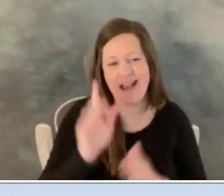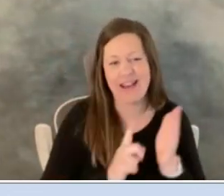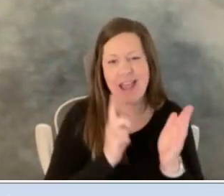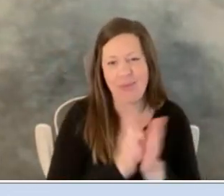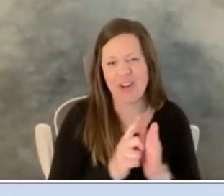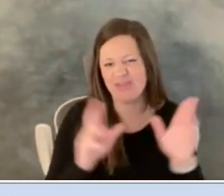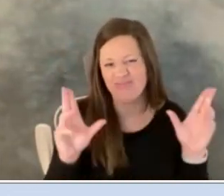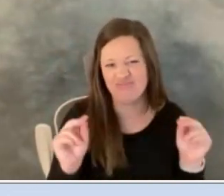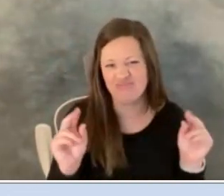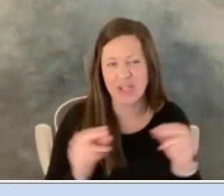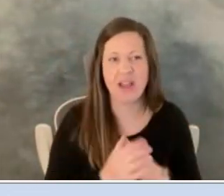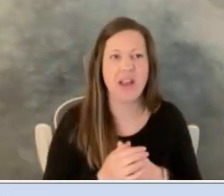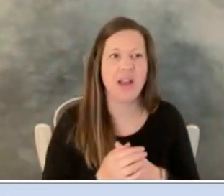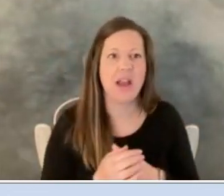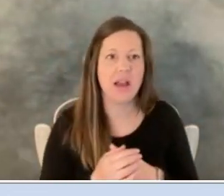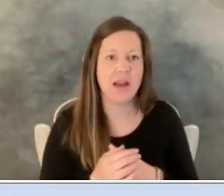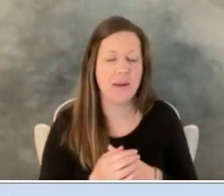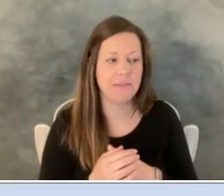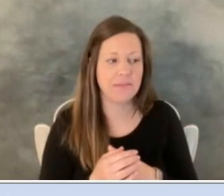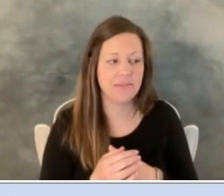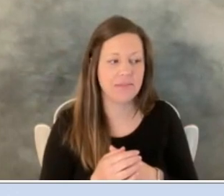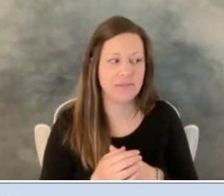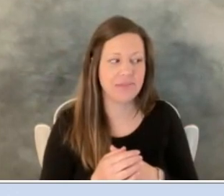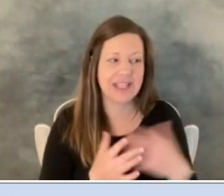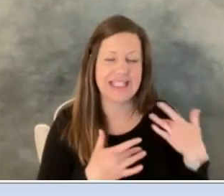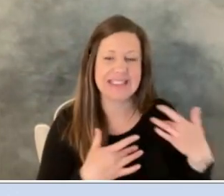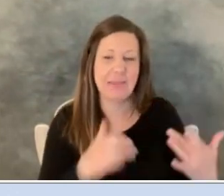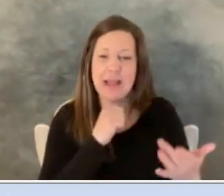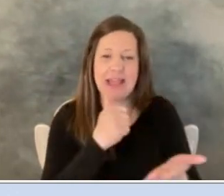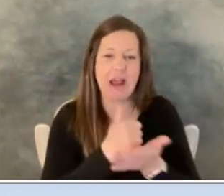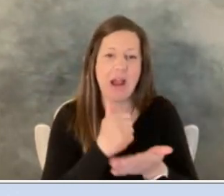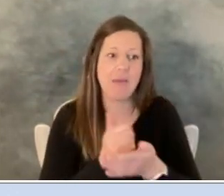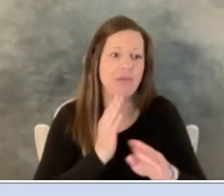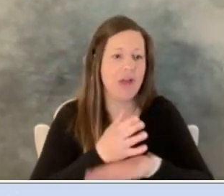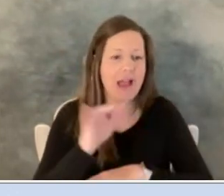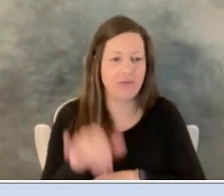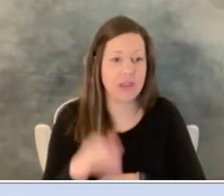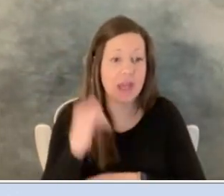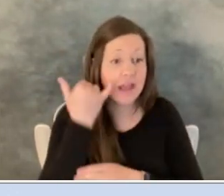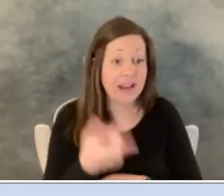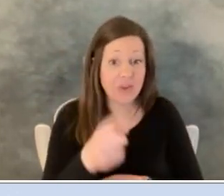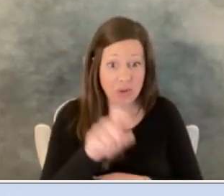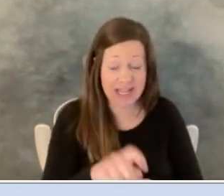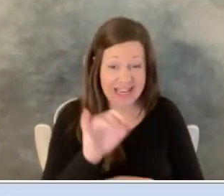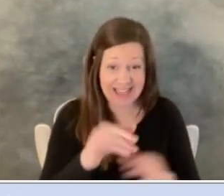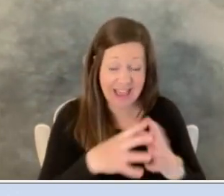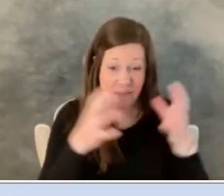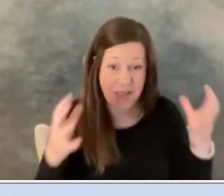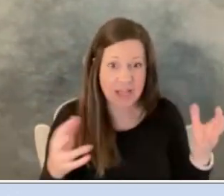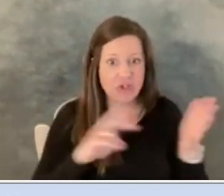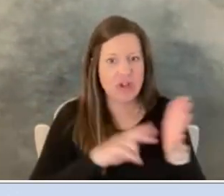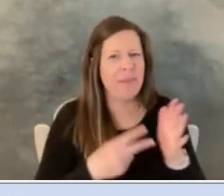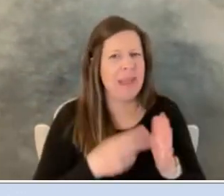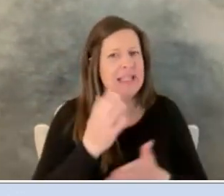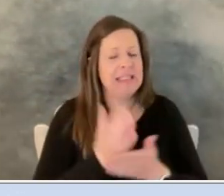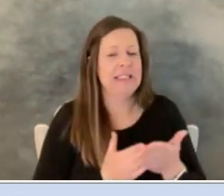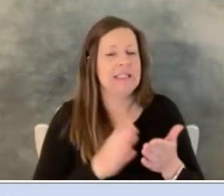bed because it's typically not helpful after that time. And if you are needing that, then there is some hypersomnia